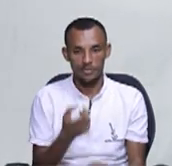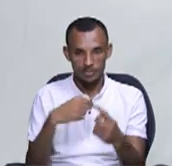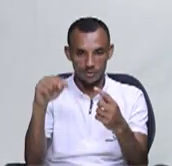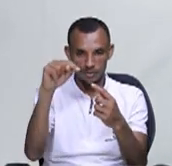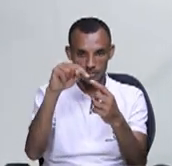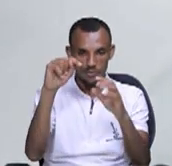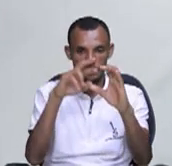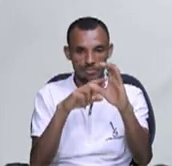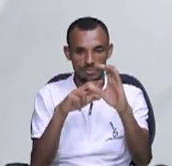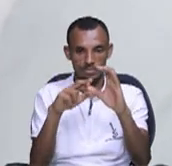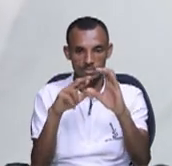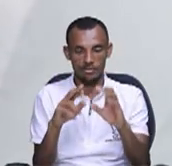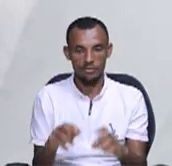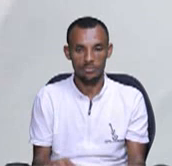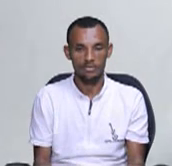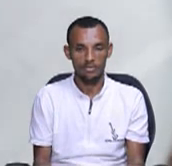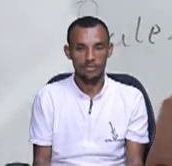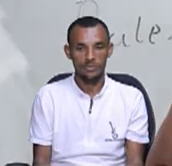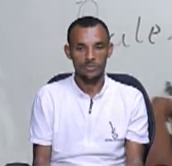to radian,